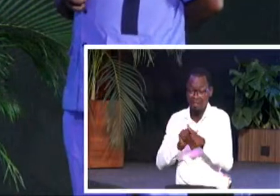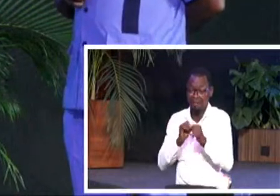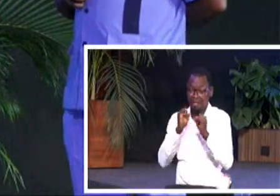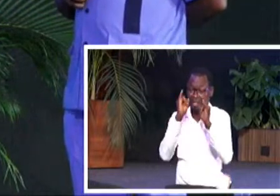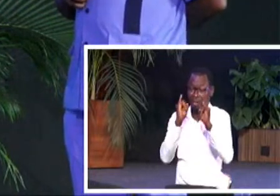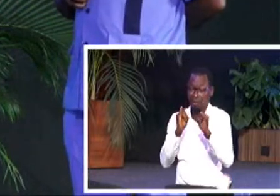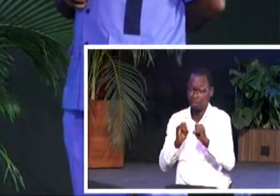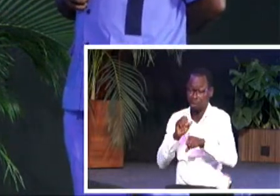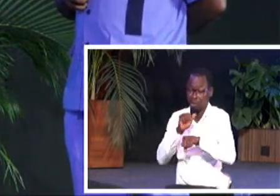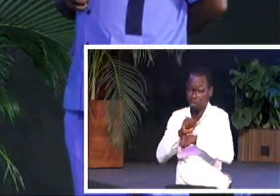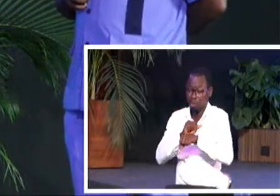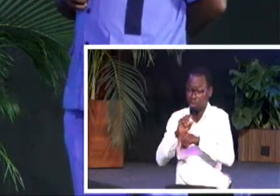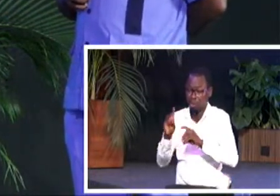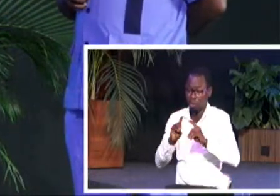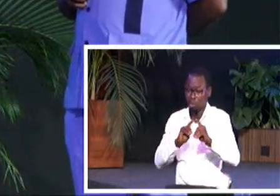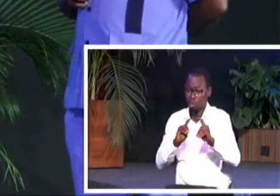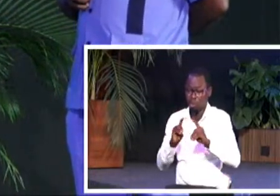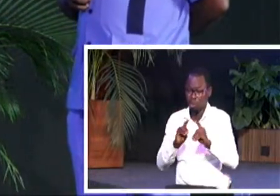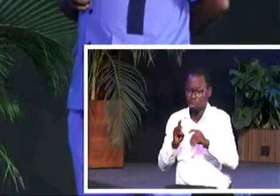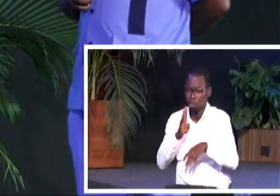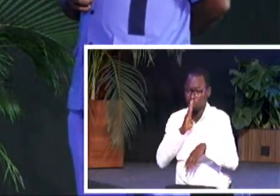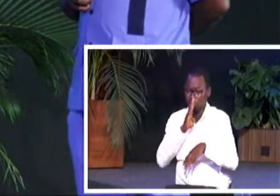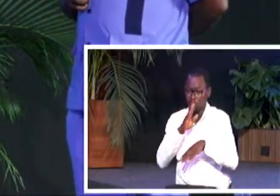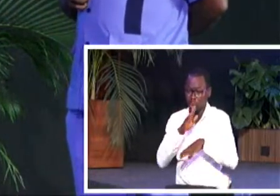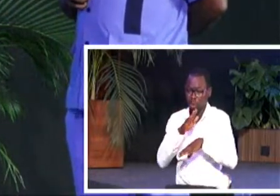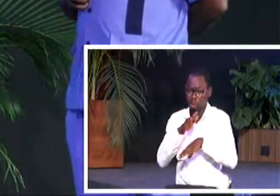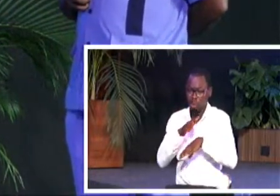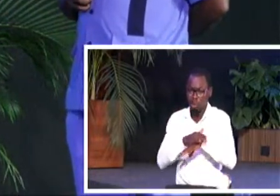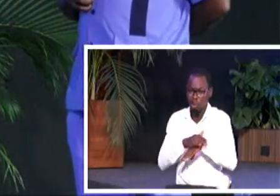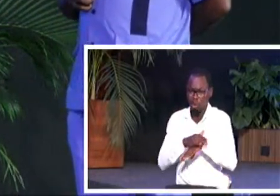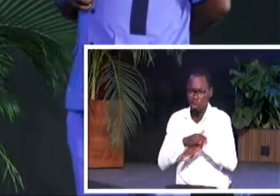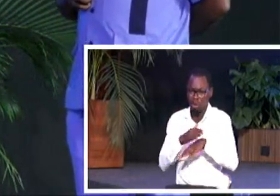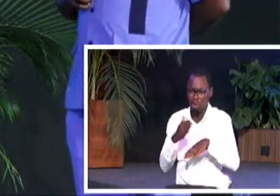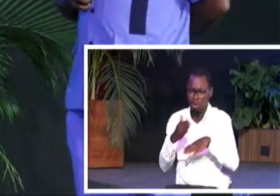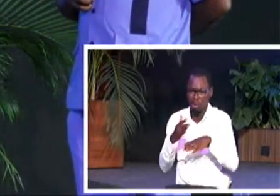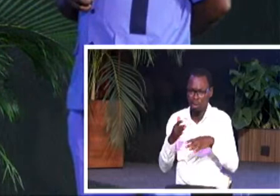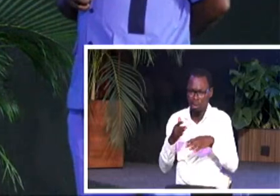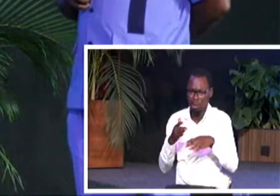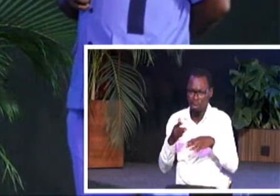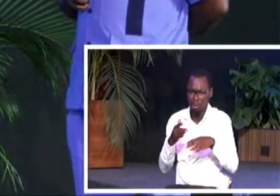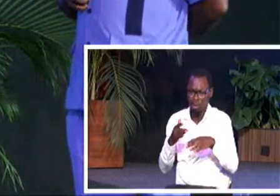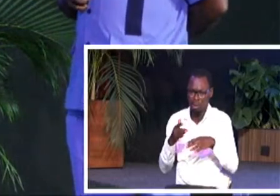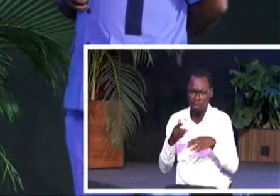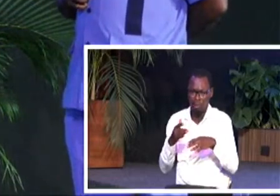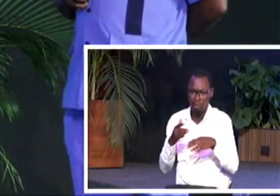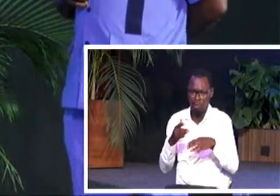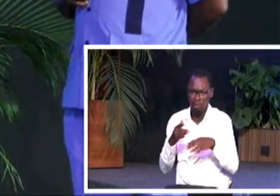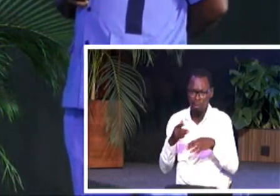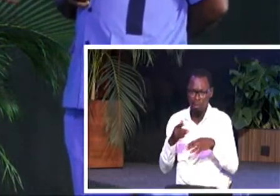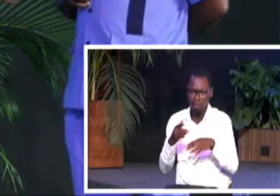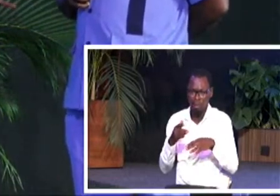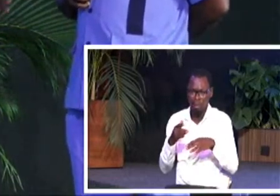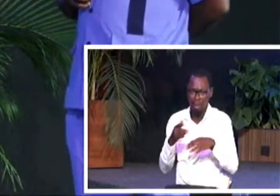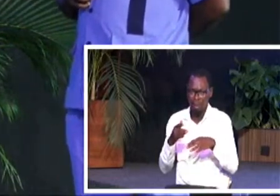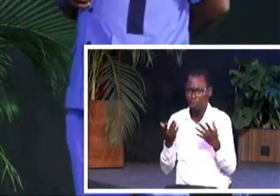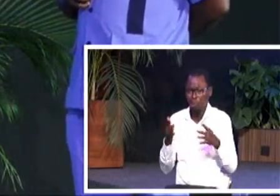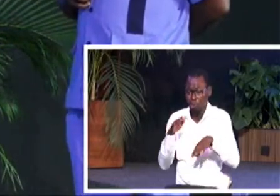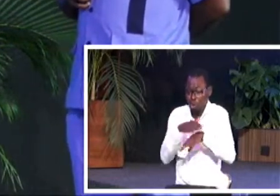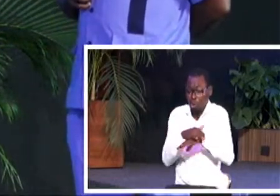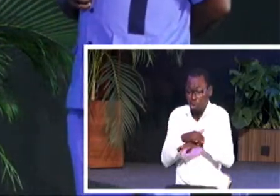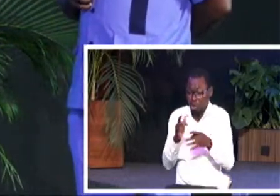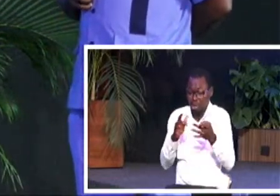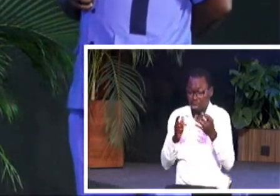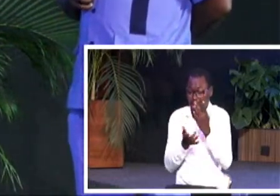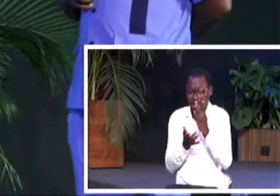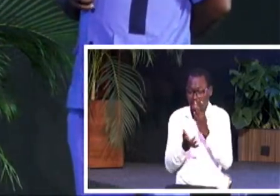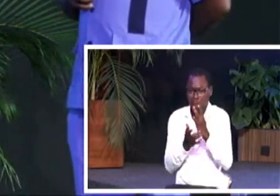do will be or is being redefined by AI, yes, and by emerging technologies. Before we sit down and